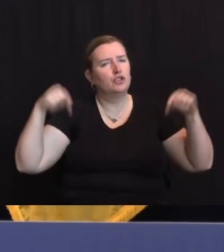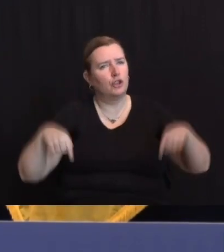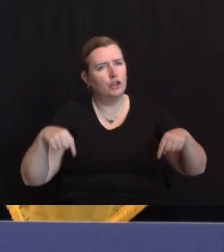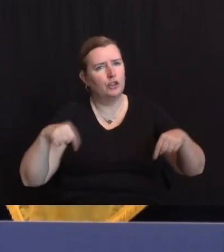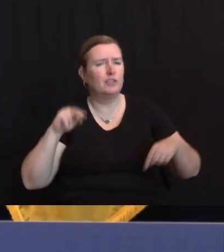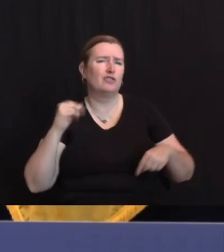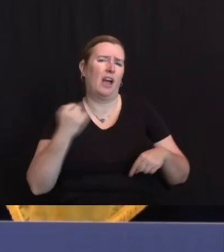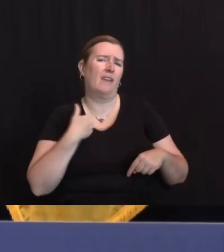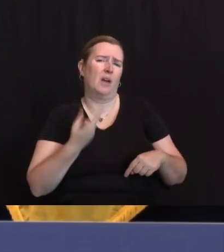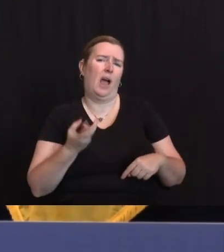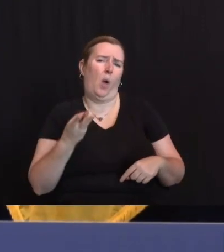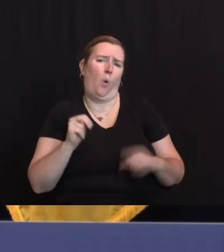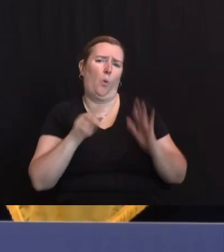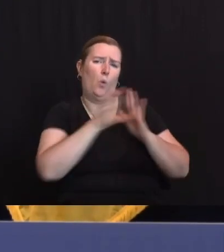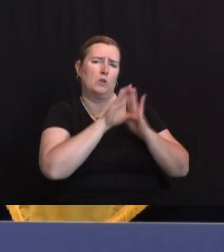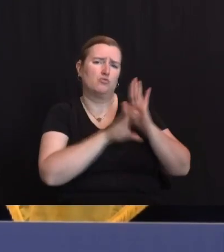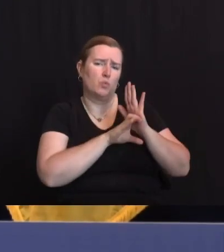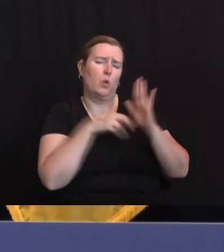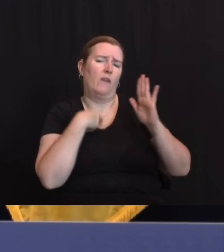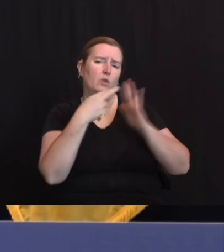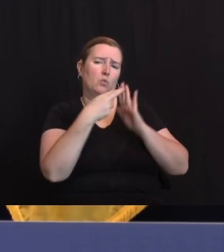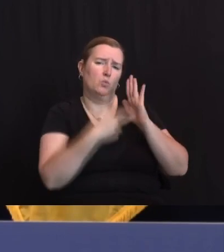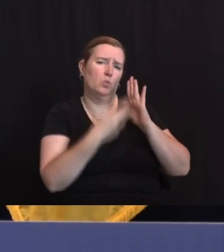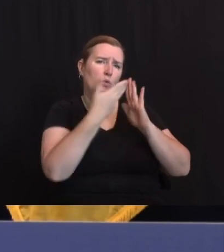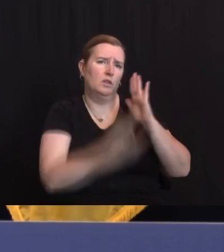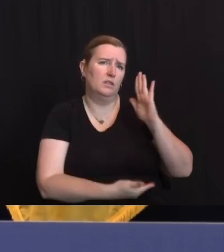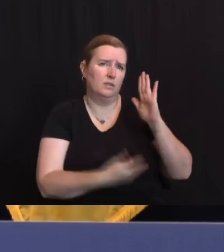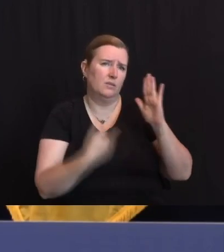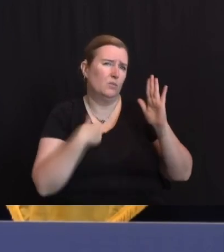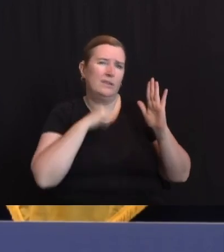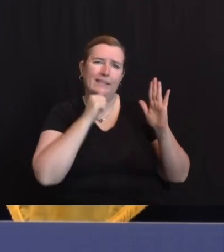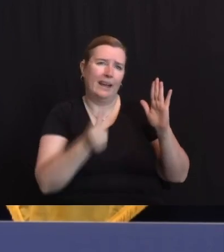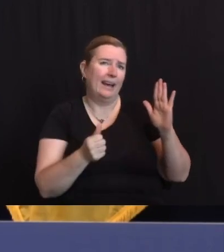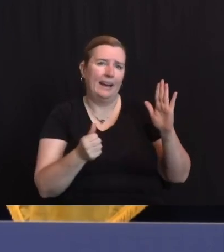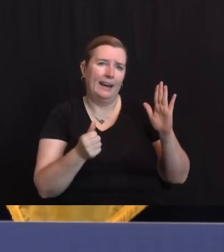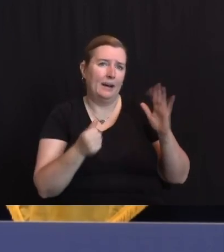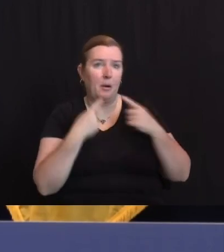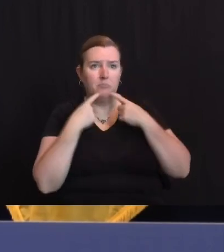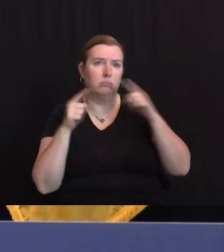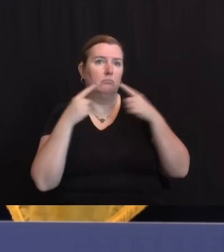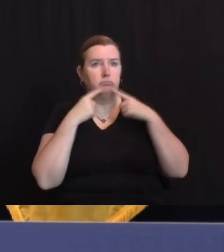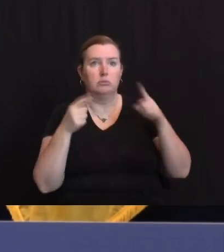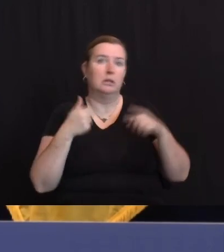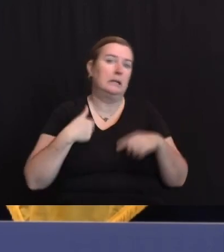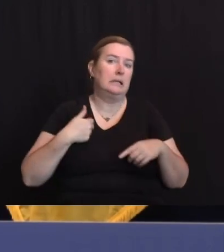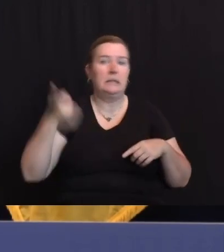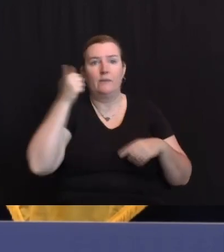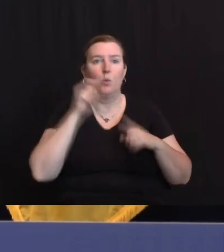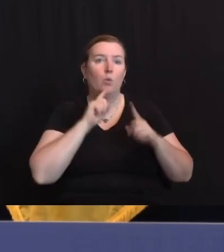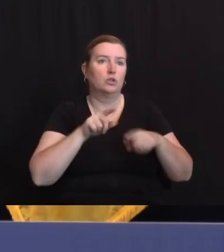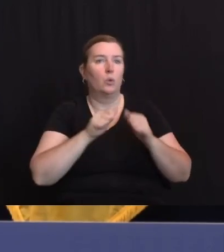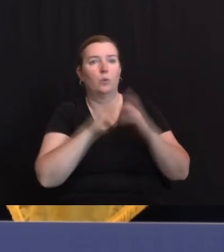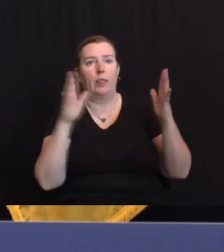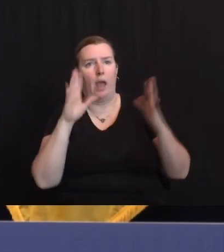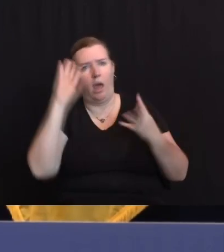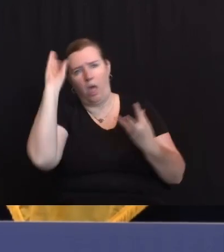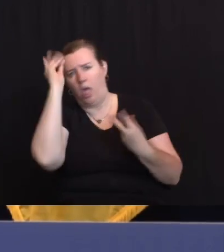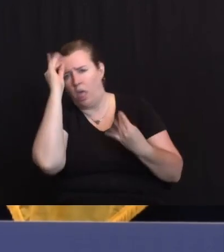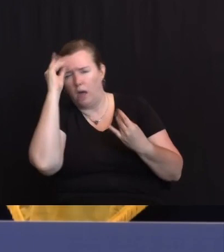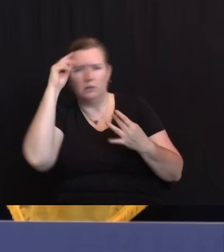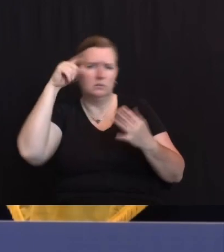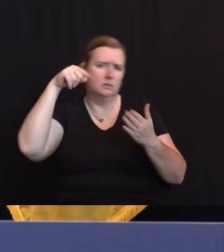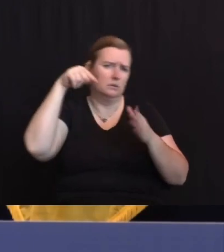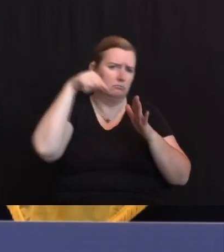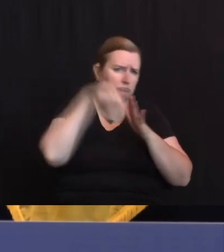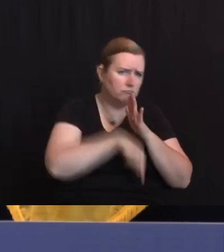own rules of the road. We wouldn't be putting these executive orders out as we do without having thought deeply